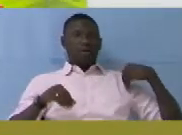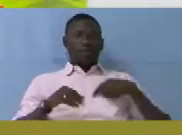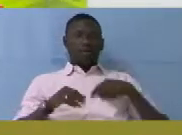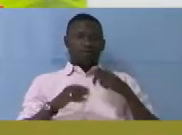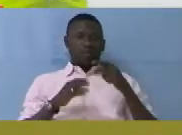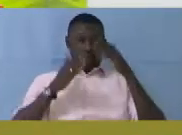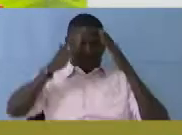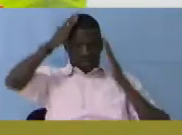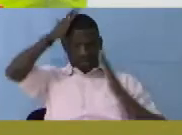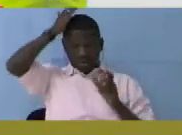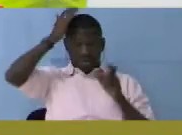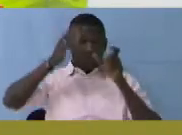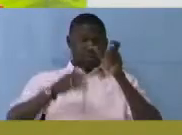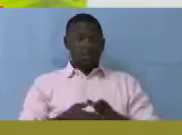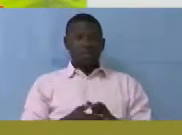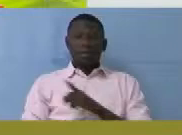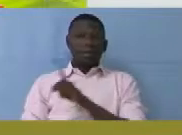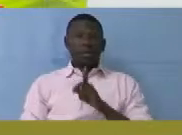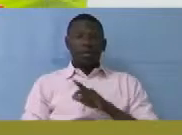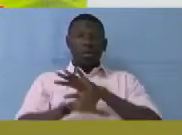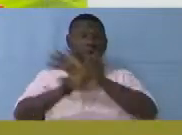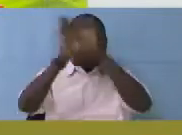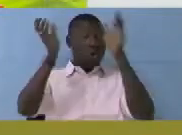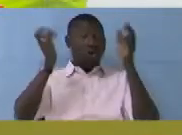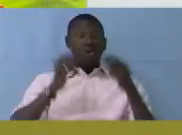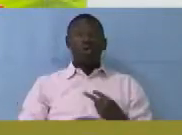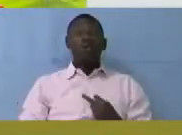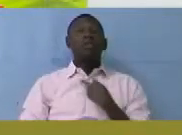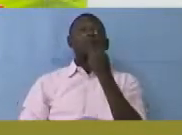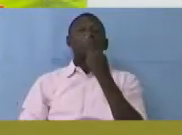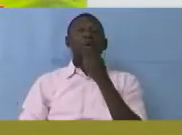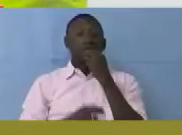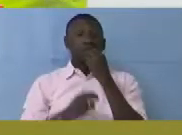They all shouted and said, stop.